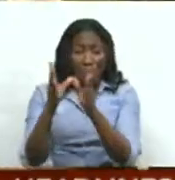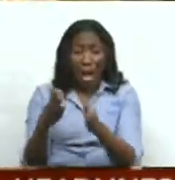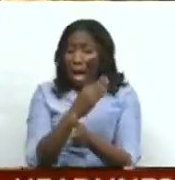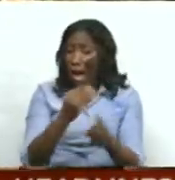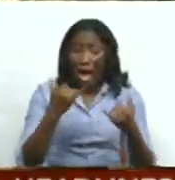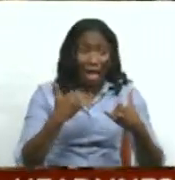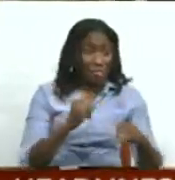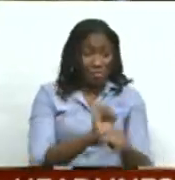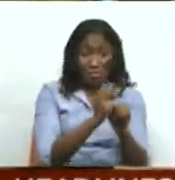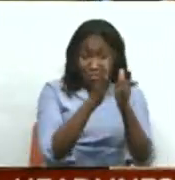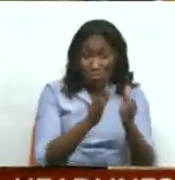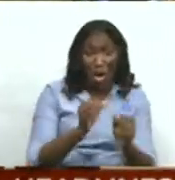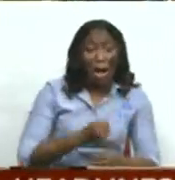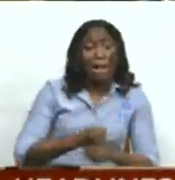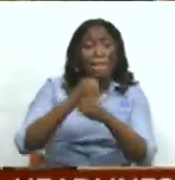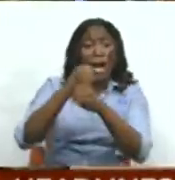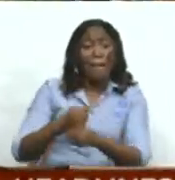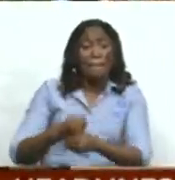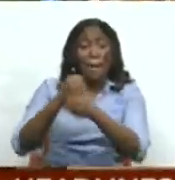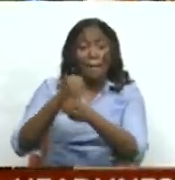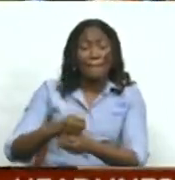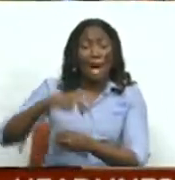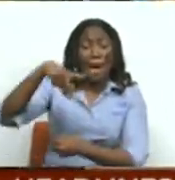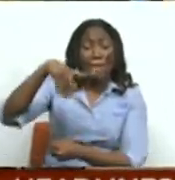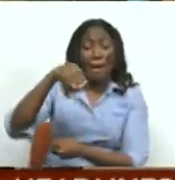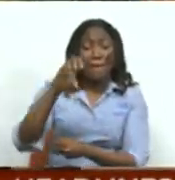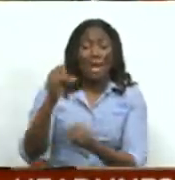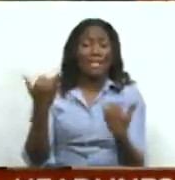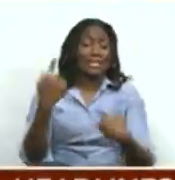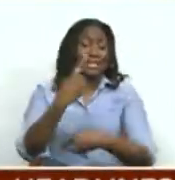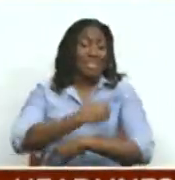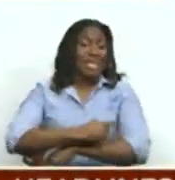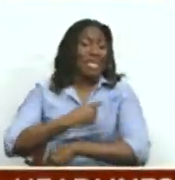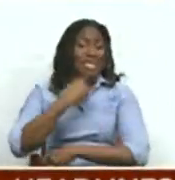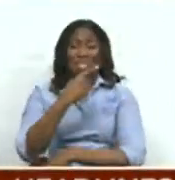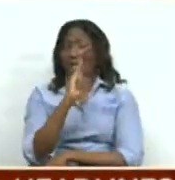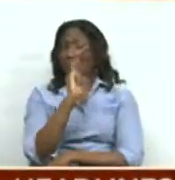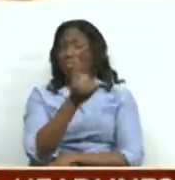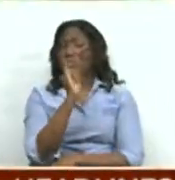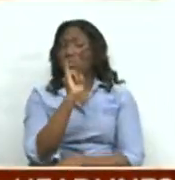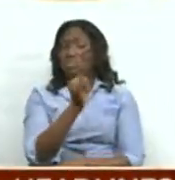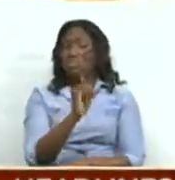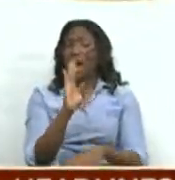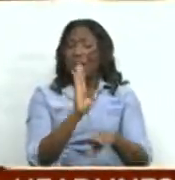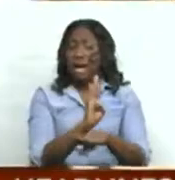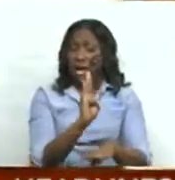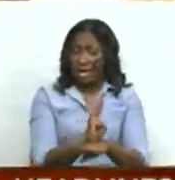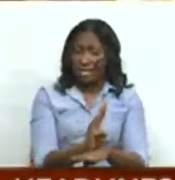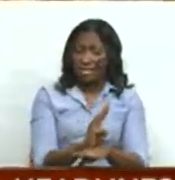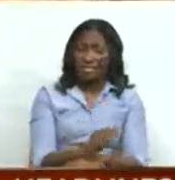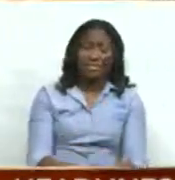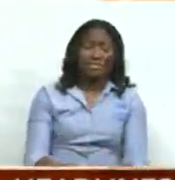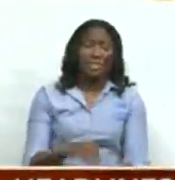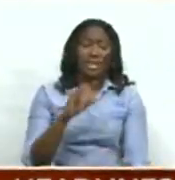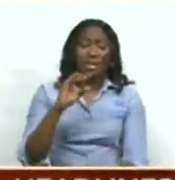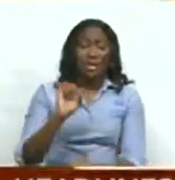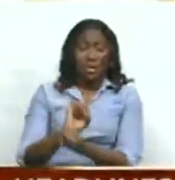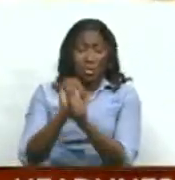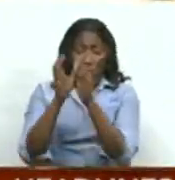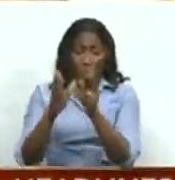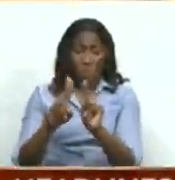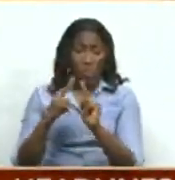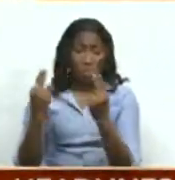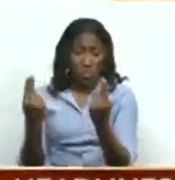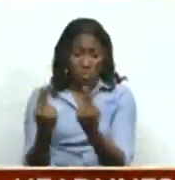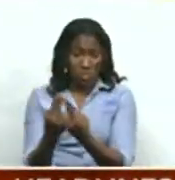the company's headquarters in Port of Spain today, citing corruption at the organization's helm. CWU's General Secretary Joanne